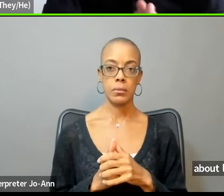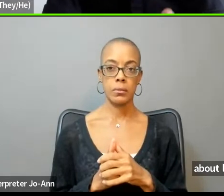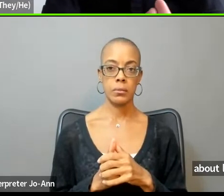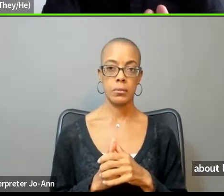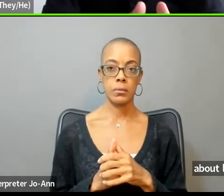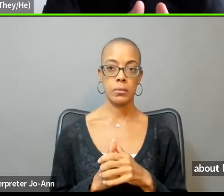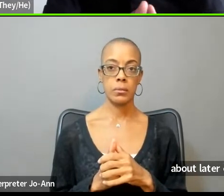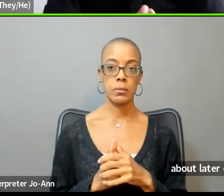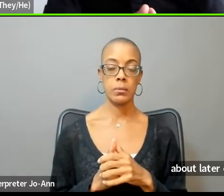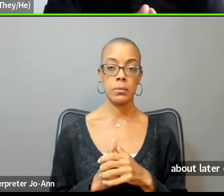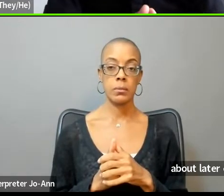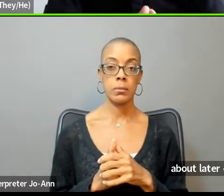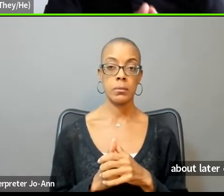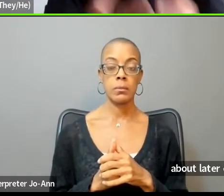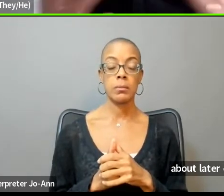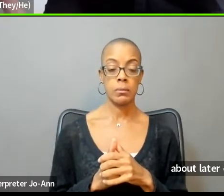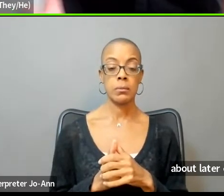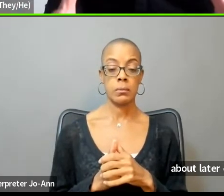these particularly,